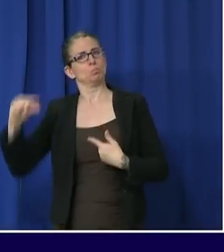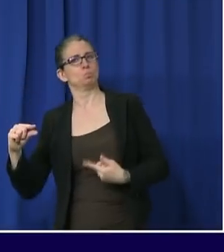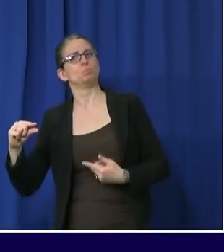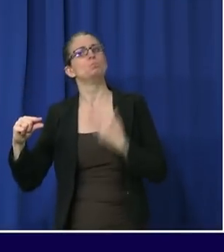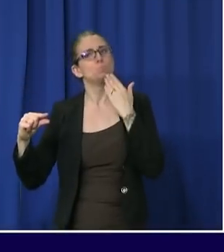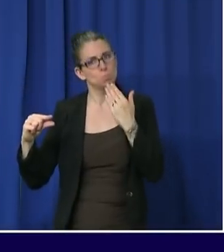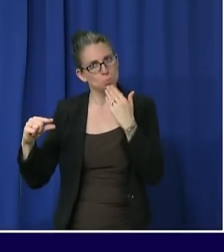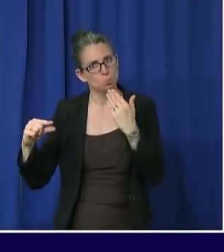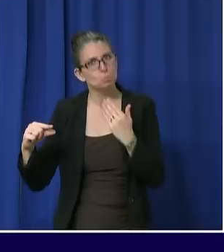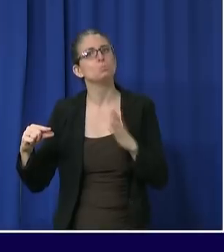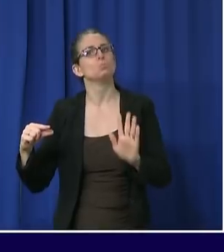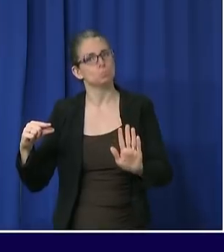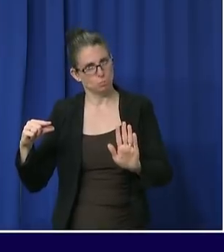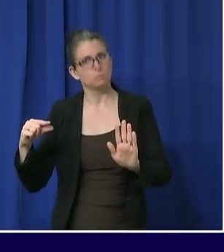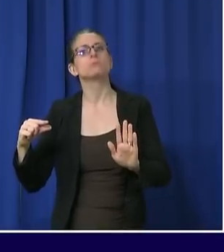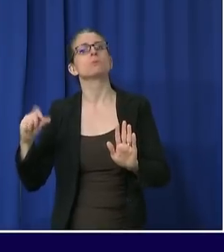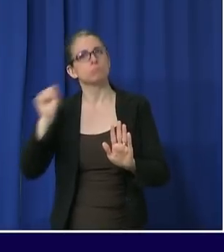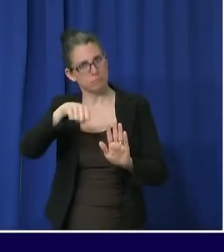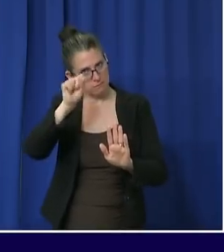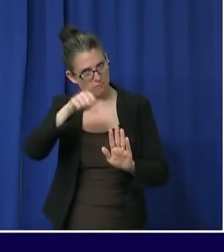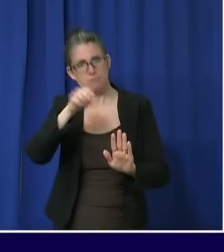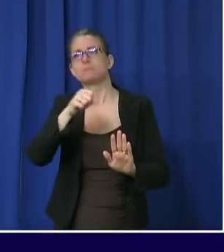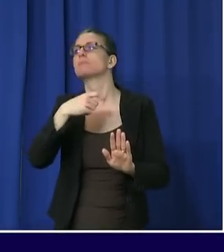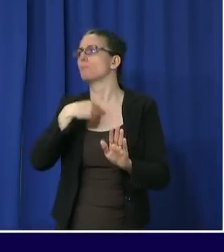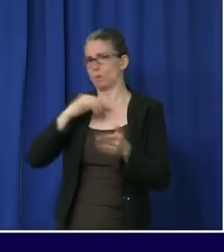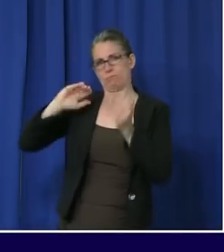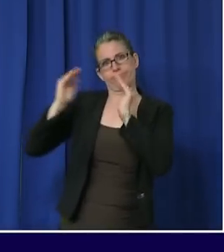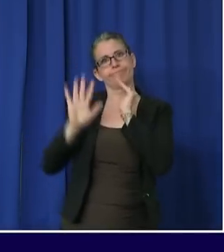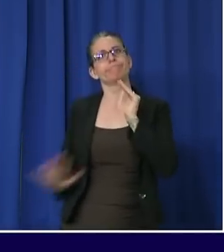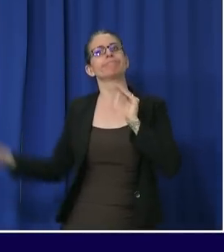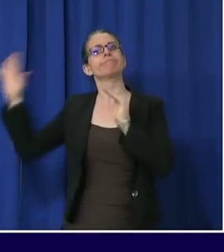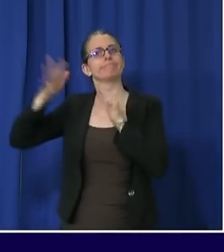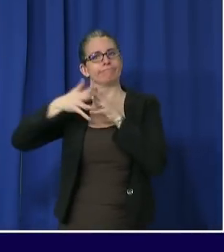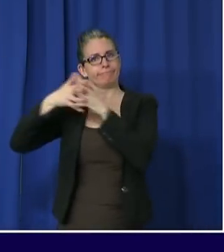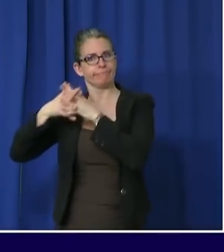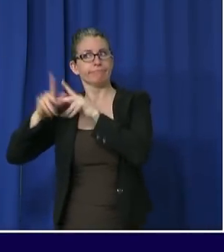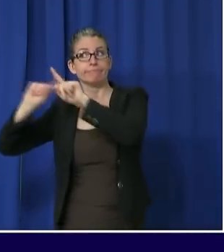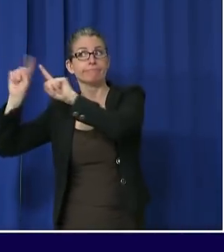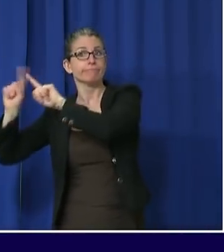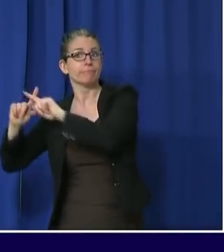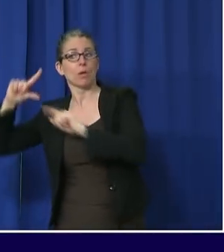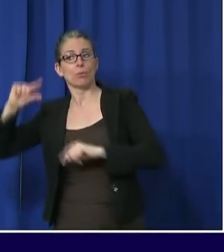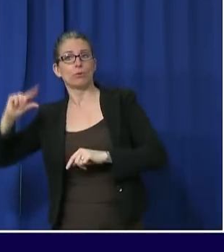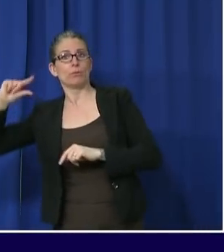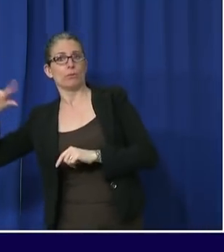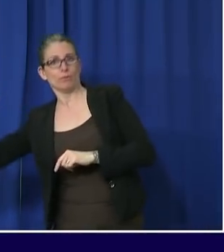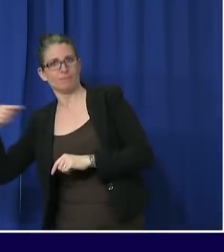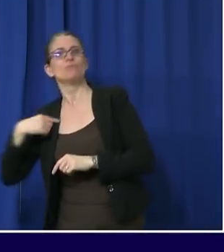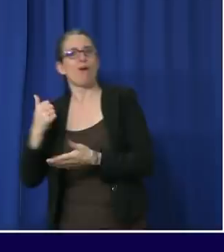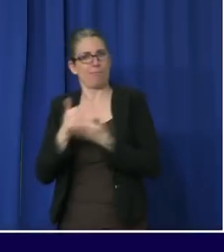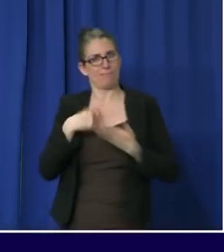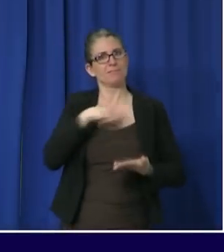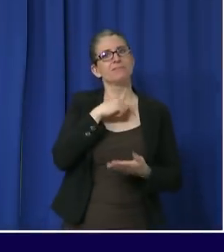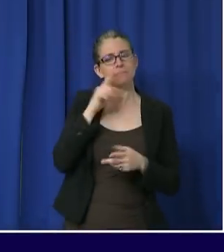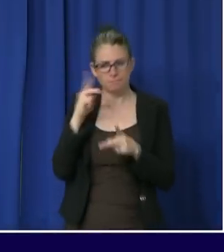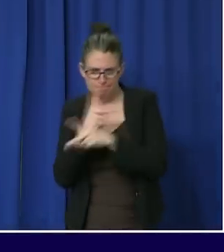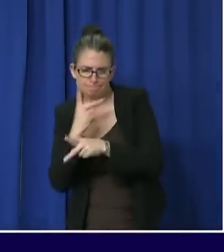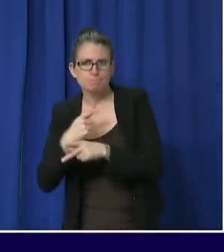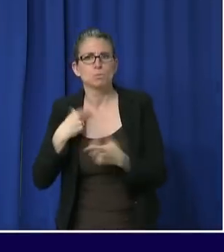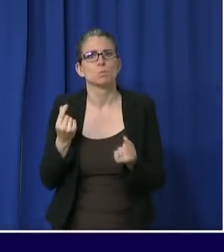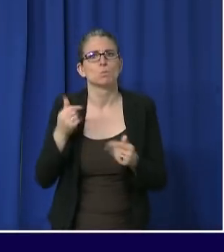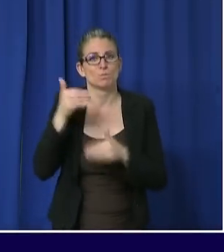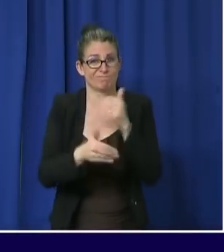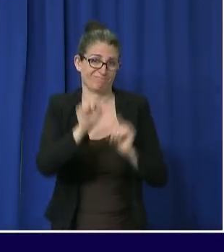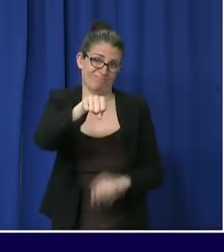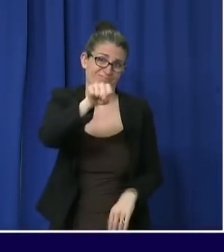broad one. So, Steve, I think the question really is, under what circumstances and for what types of tests is